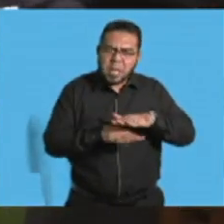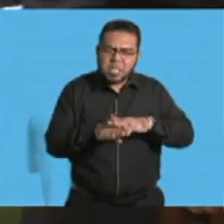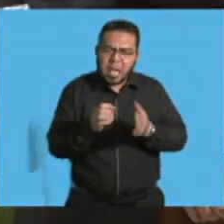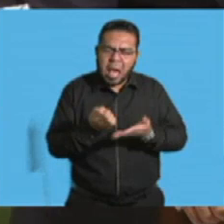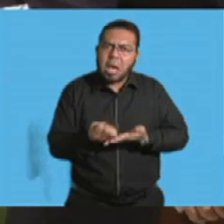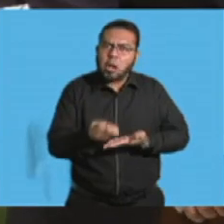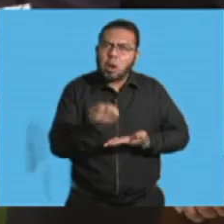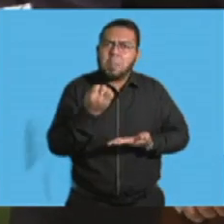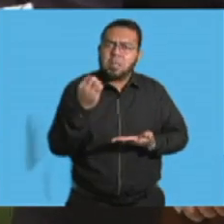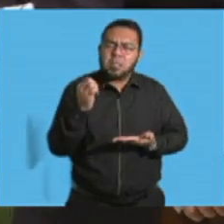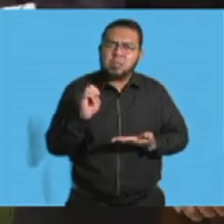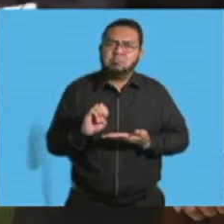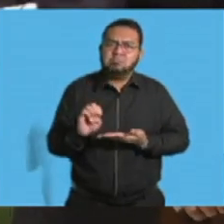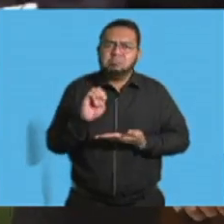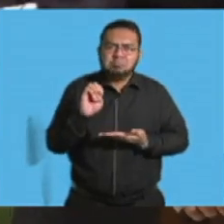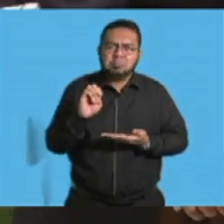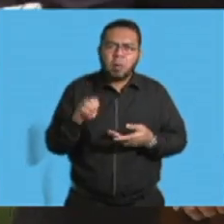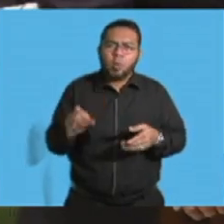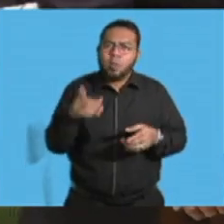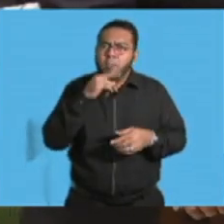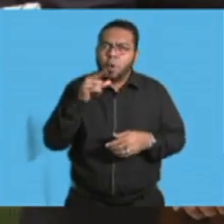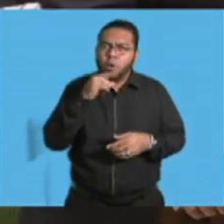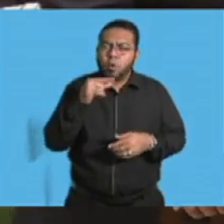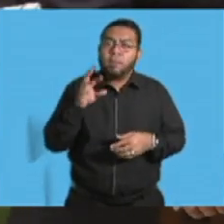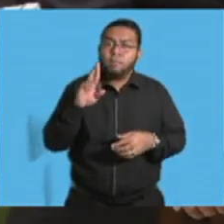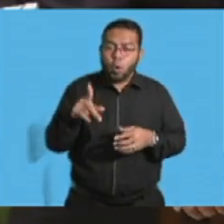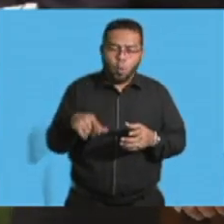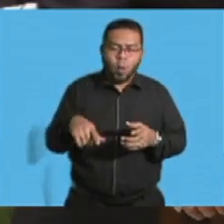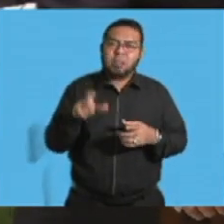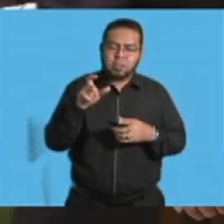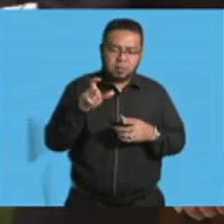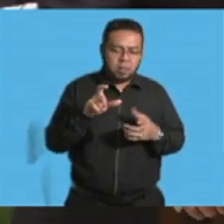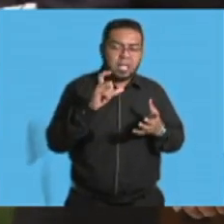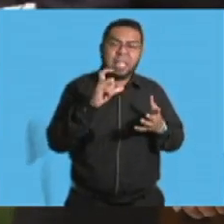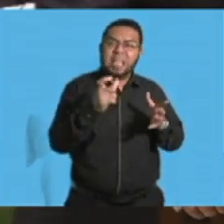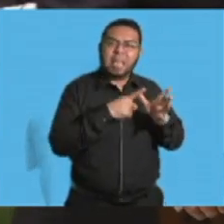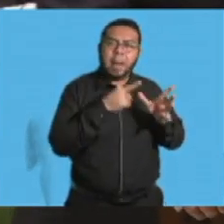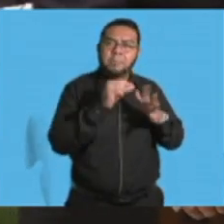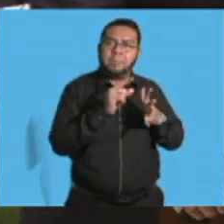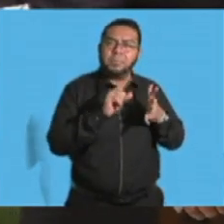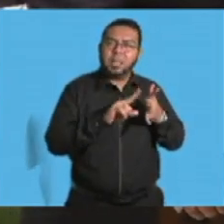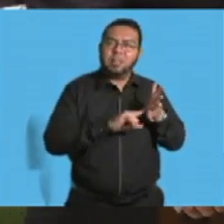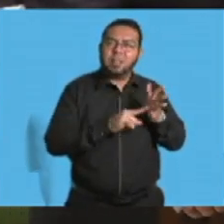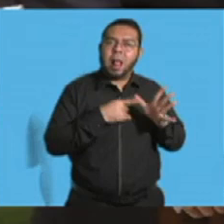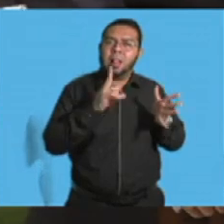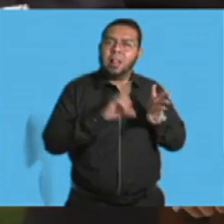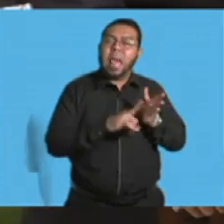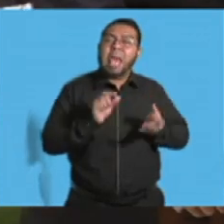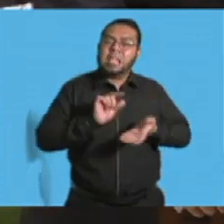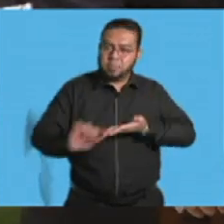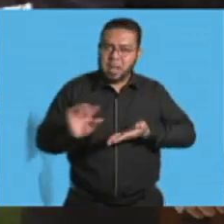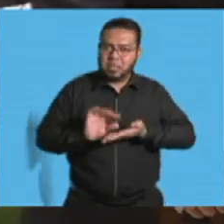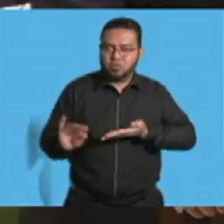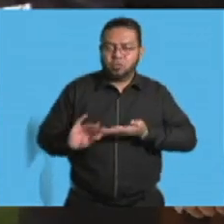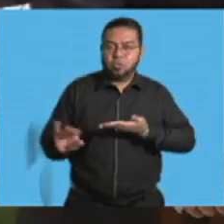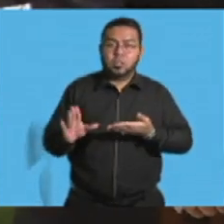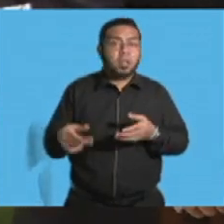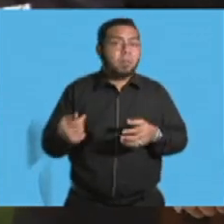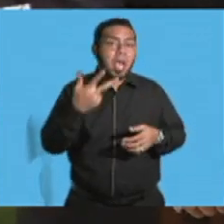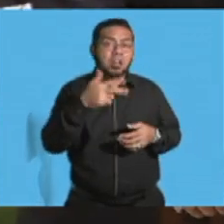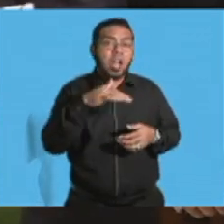by this government, Madam Speaker, has been for capital expenditure. We also have a larger operating savings around $800